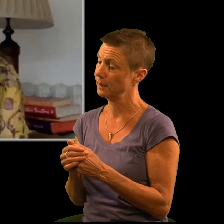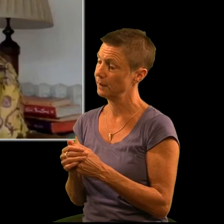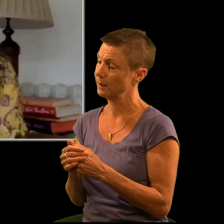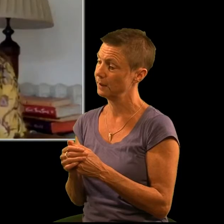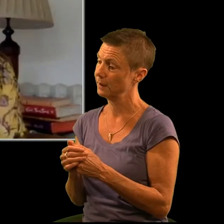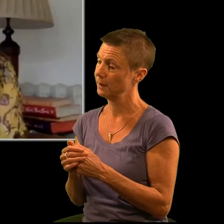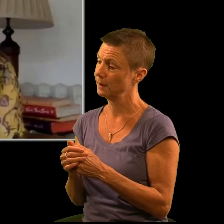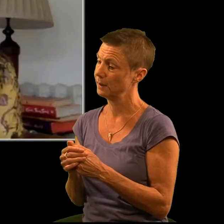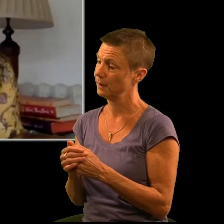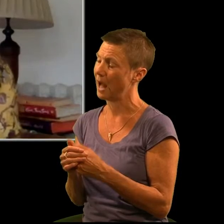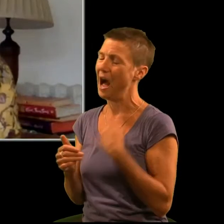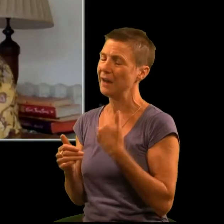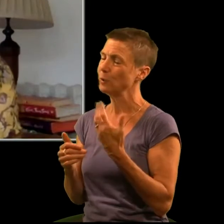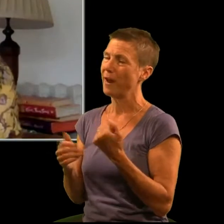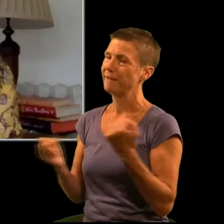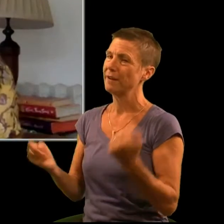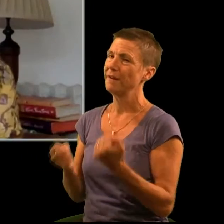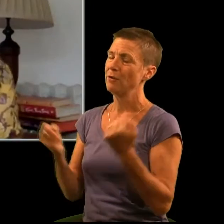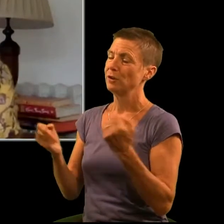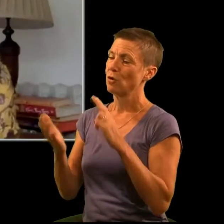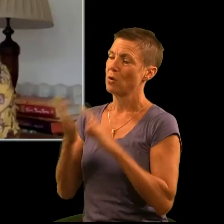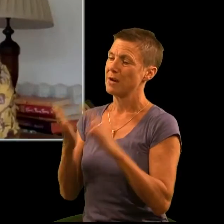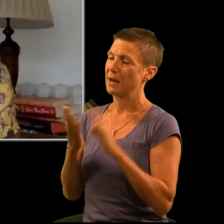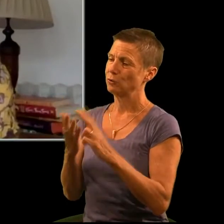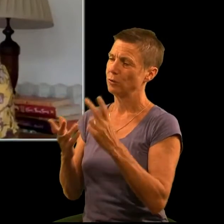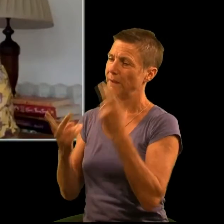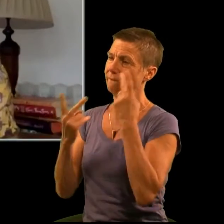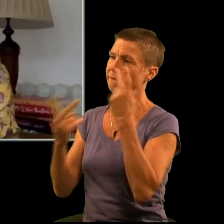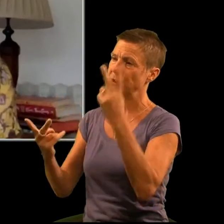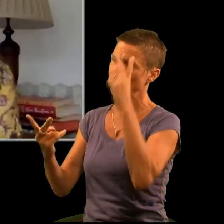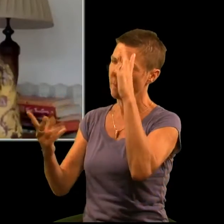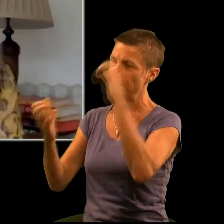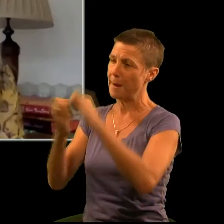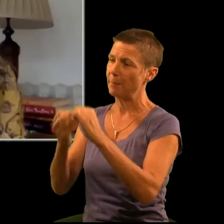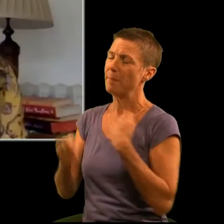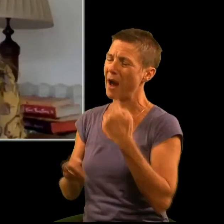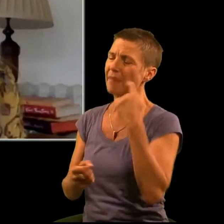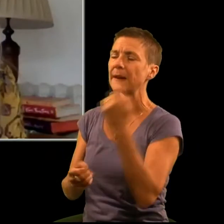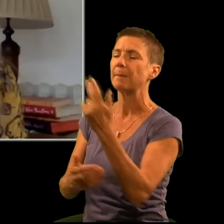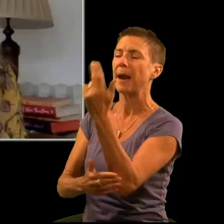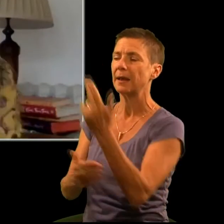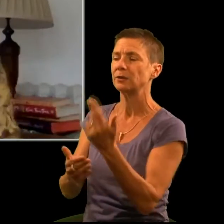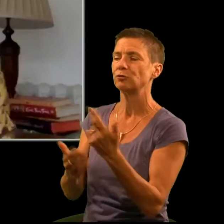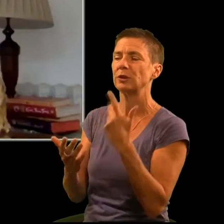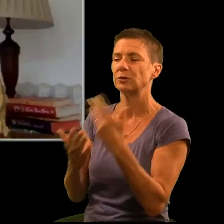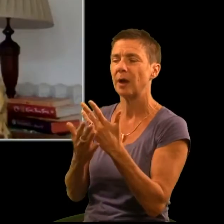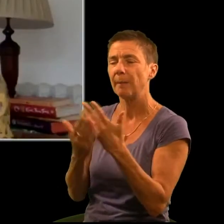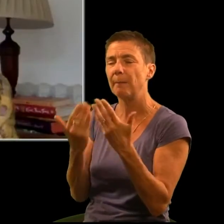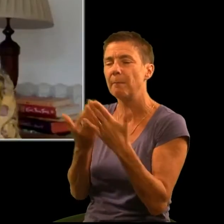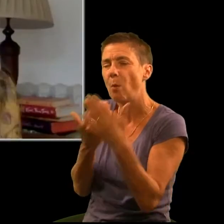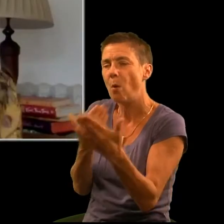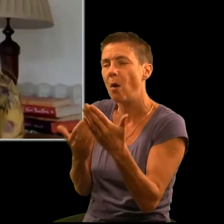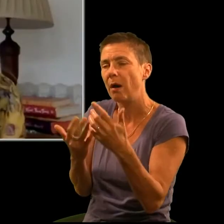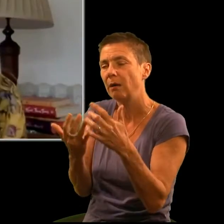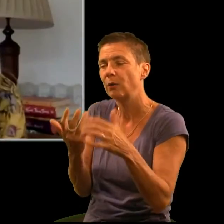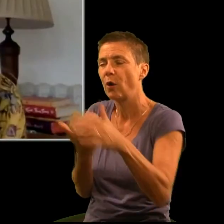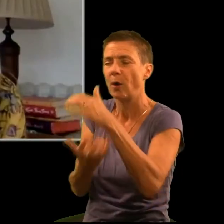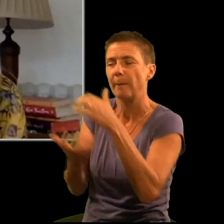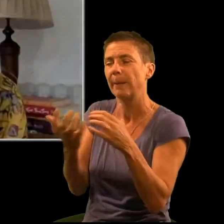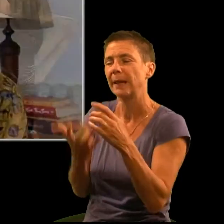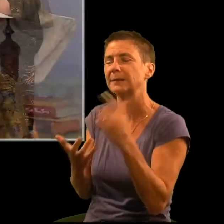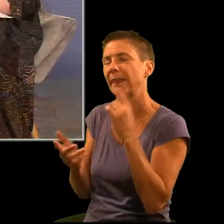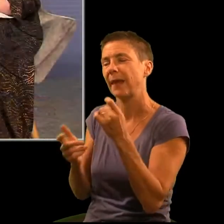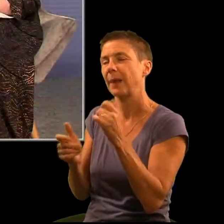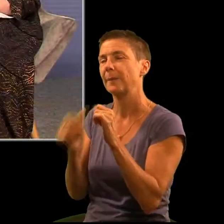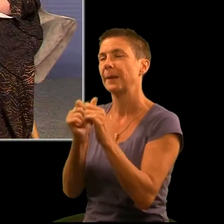naturally, I haven't got a great visual memory, but I think my illustrations have got more complex and more, anyway, I think I'm getting better. So, the latest one. Do you